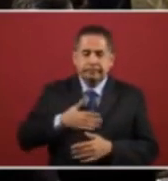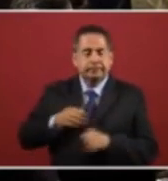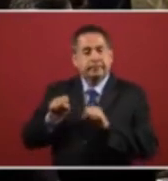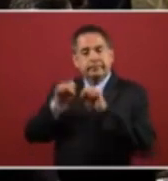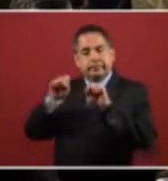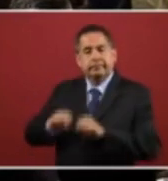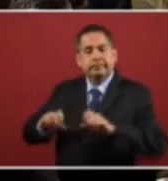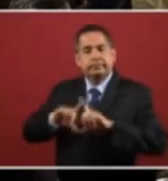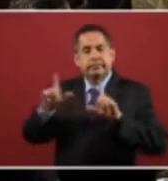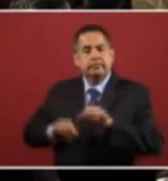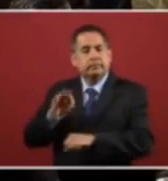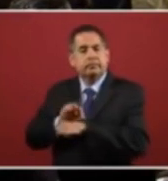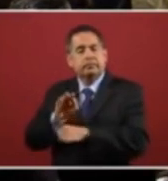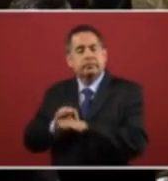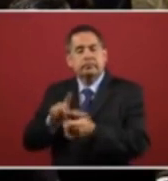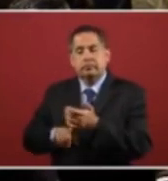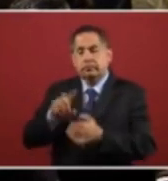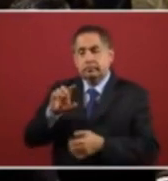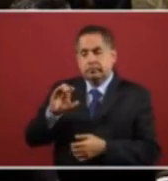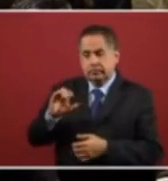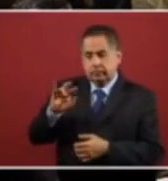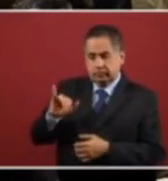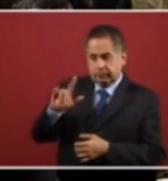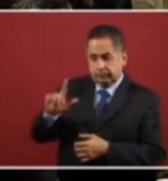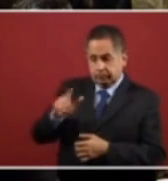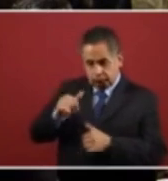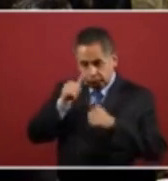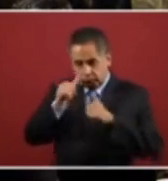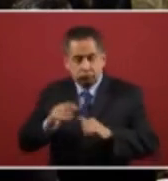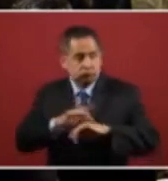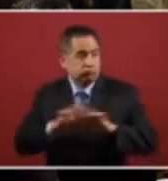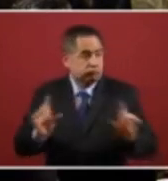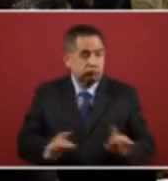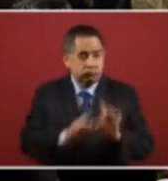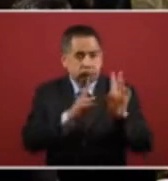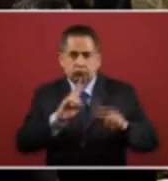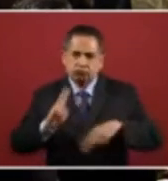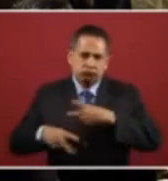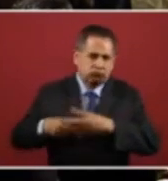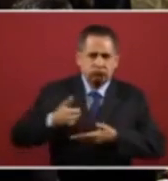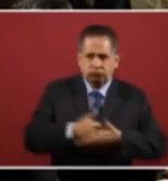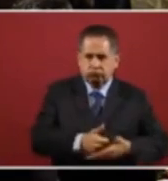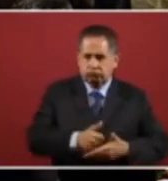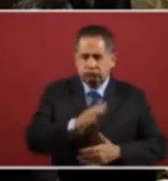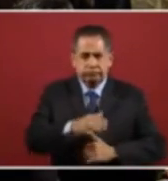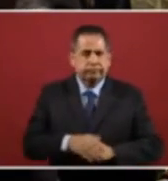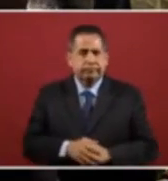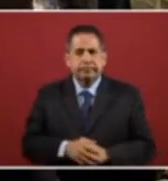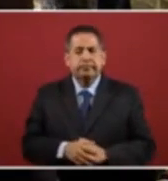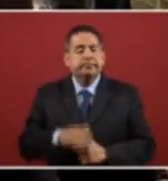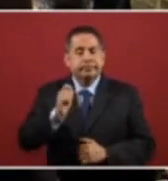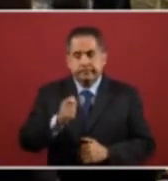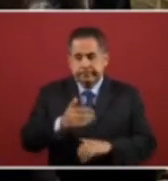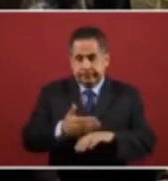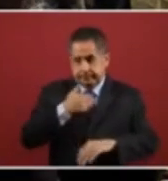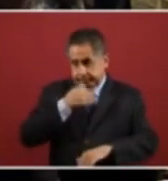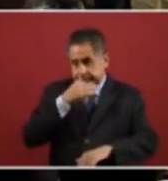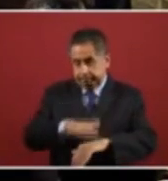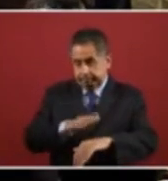know is what we do in order to protect, to handle an incident of this